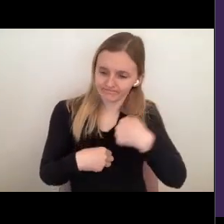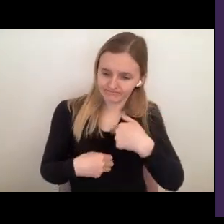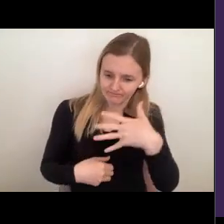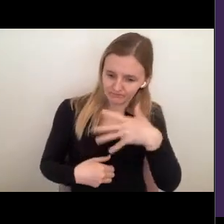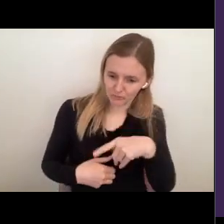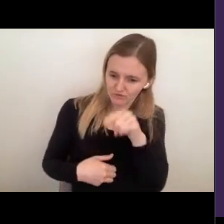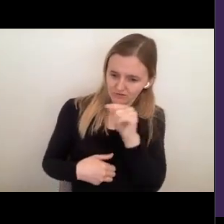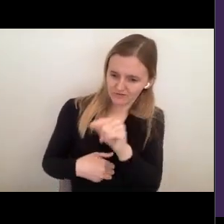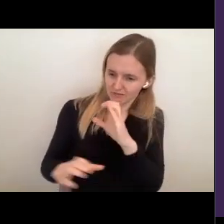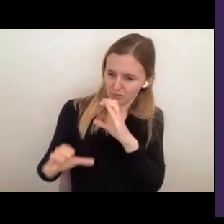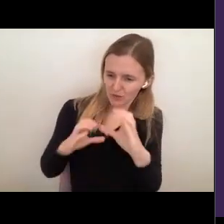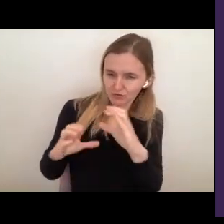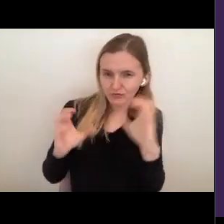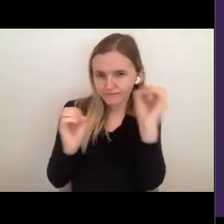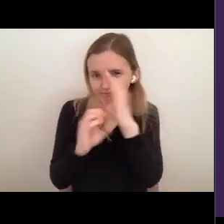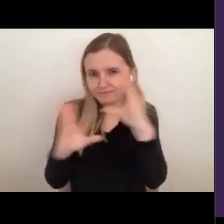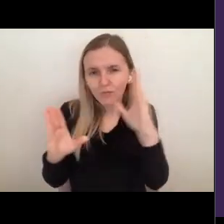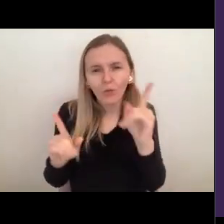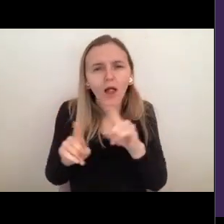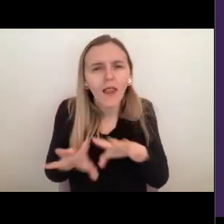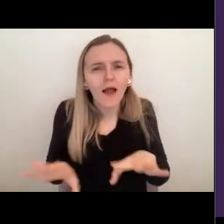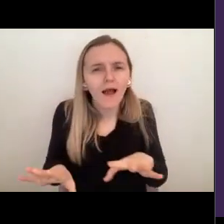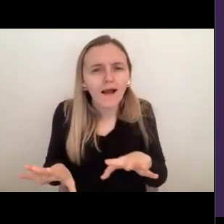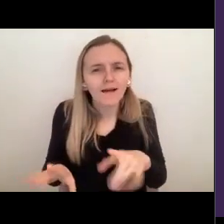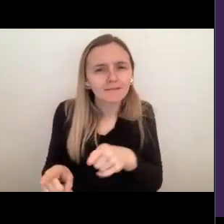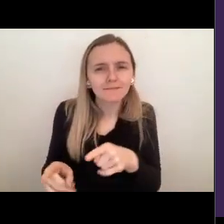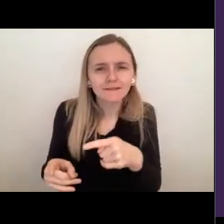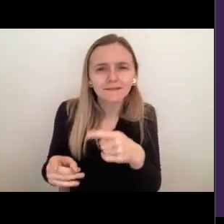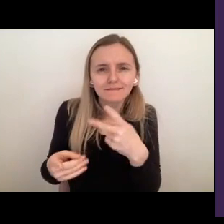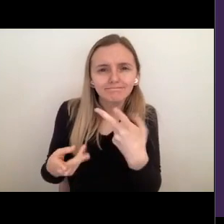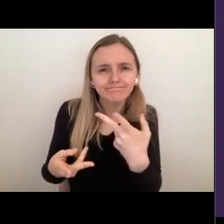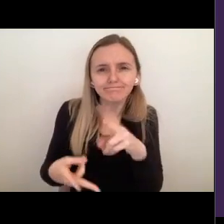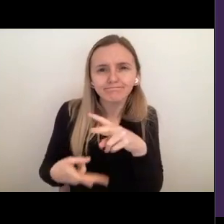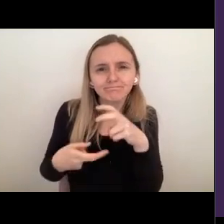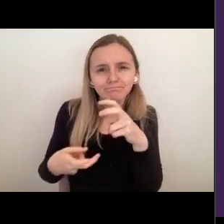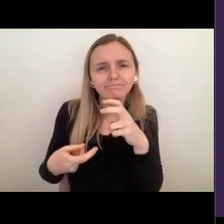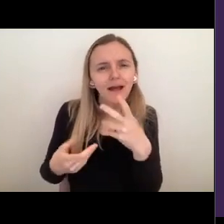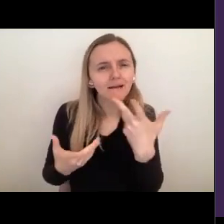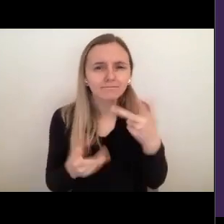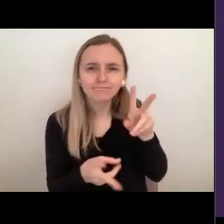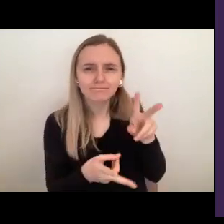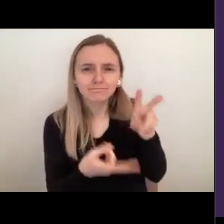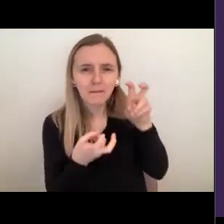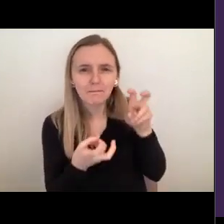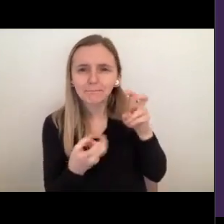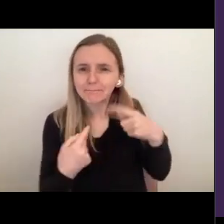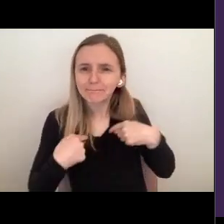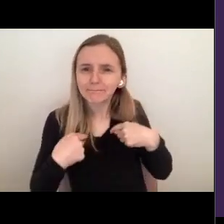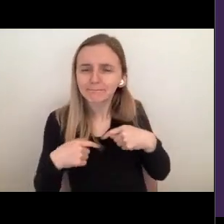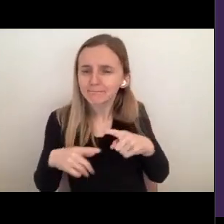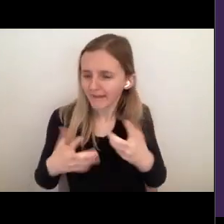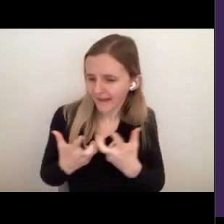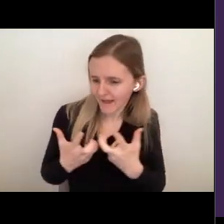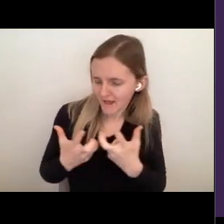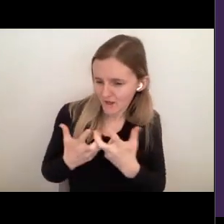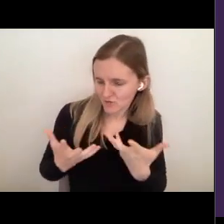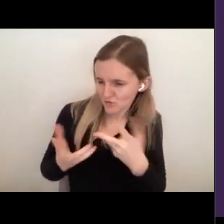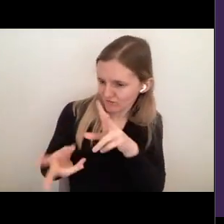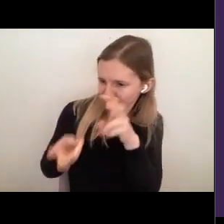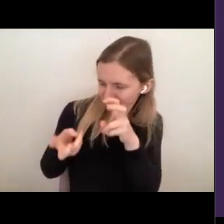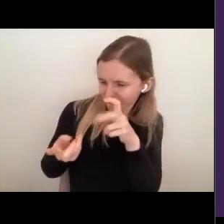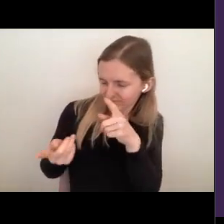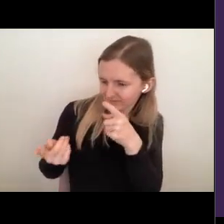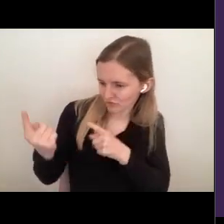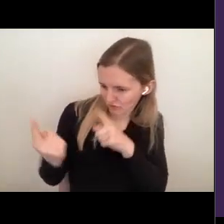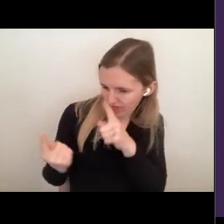communication to go, how they want to be received, and how they want to receive other people, how they want to communicate with them. And